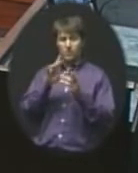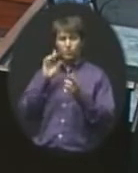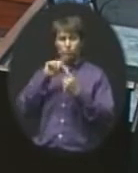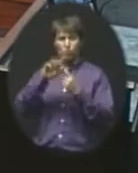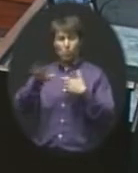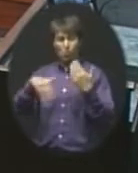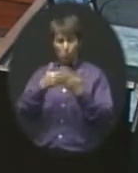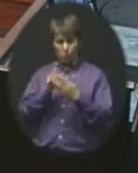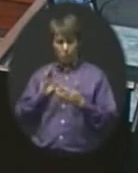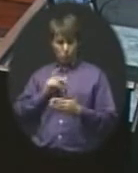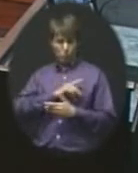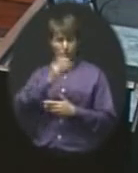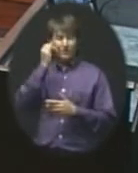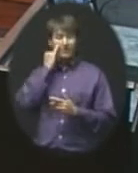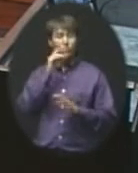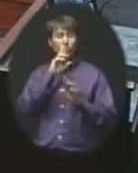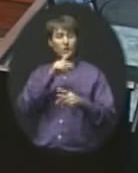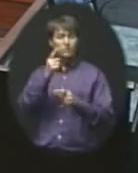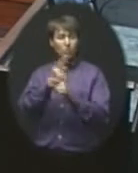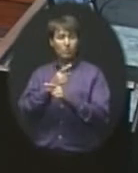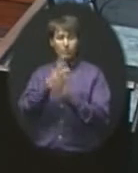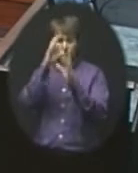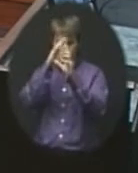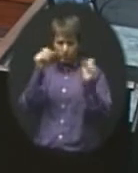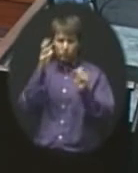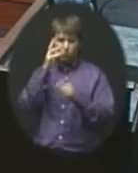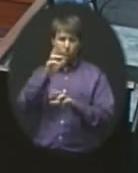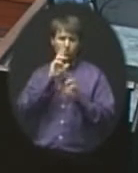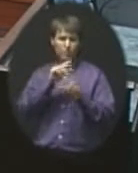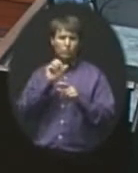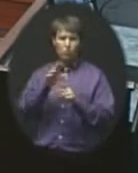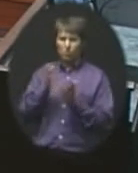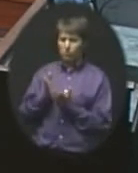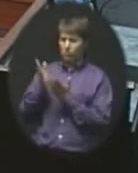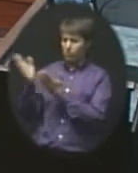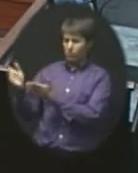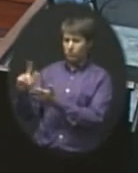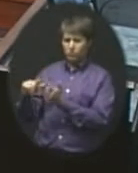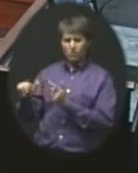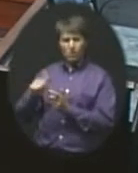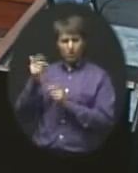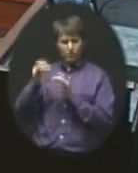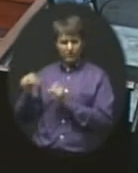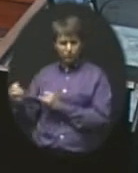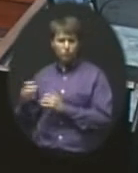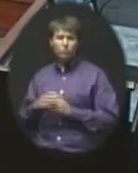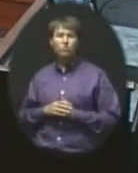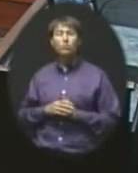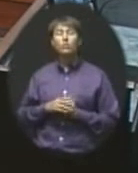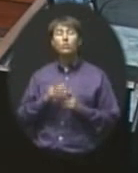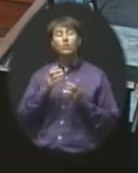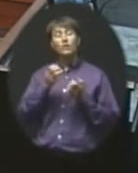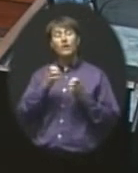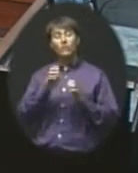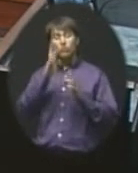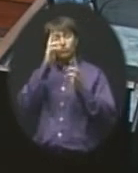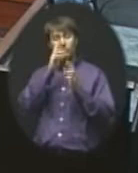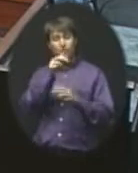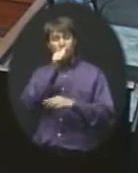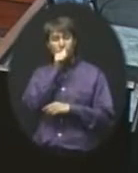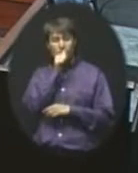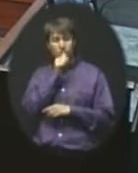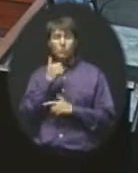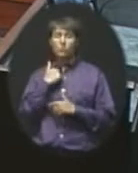If a response is appropriate, the president will respond or refer to another individual. In an effort to respect the privacy,